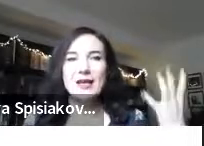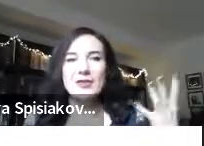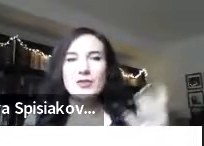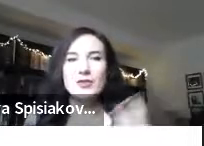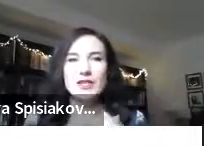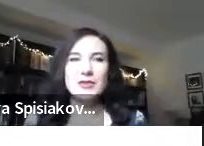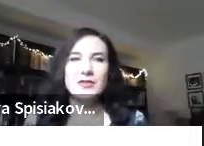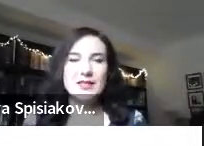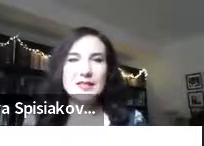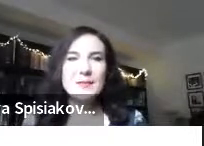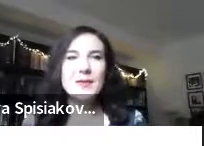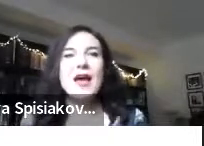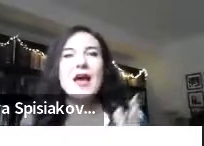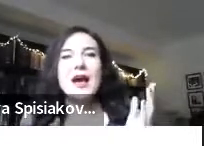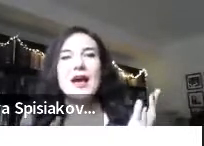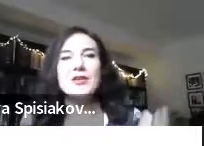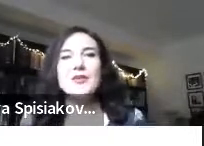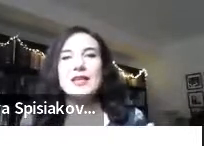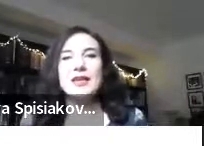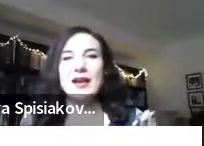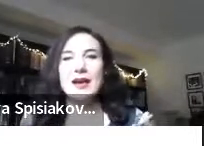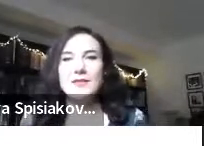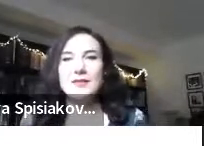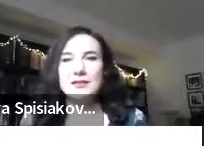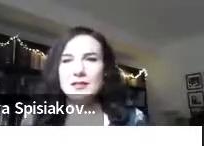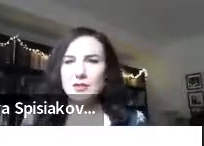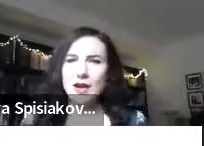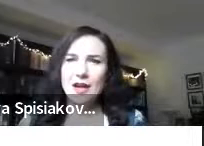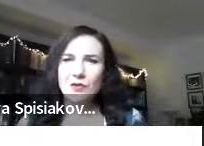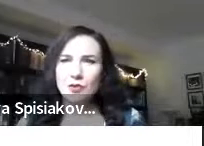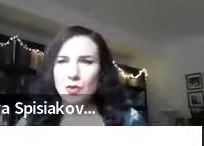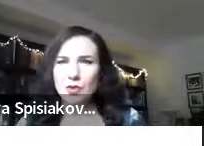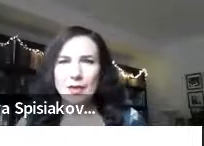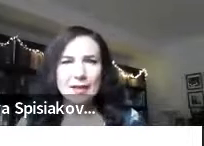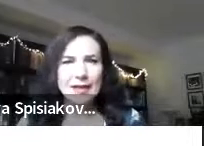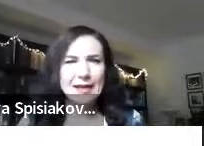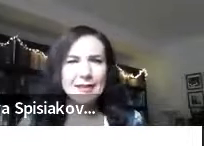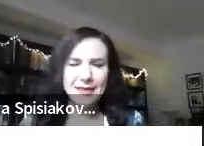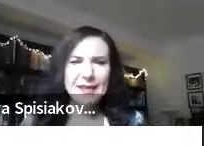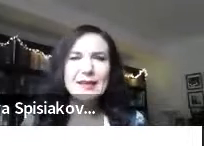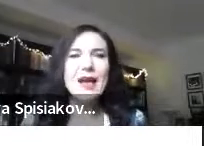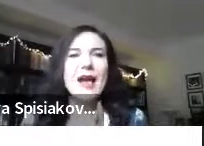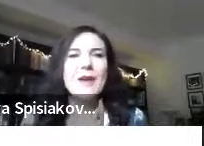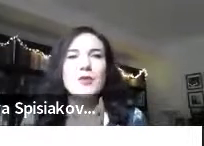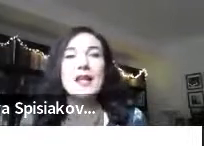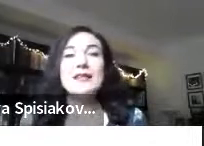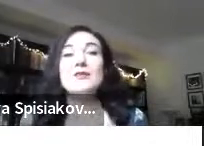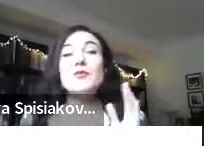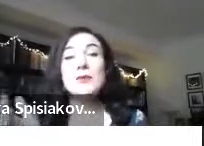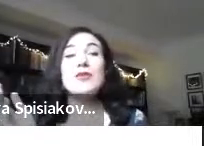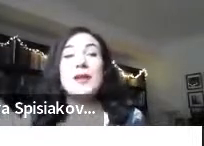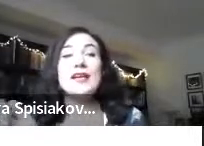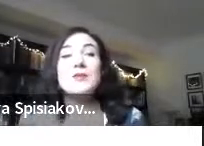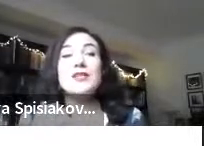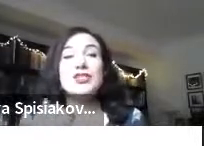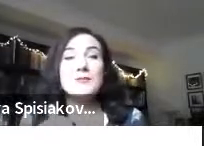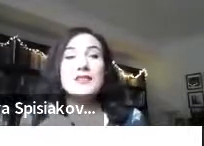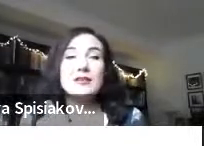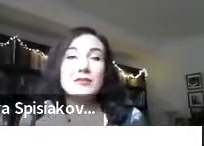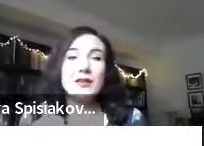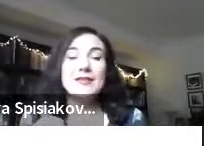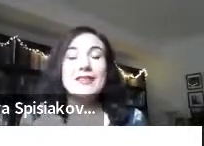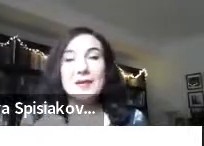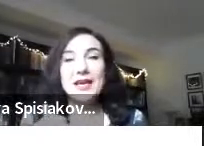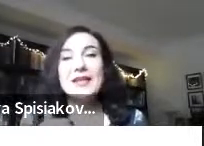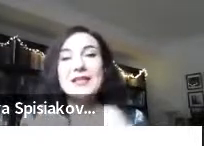ingredient into the respiratory system. Using this is hydrofluoroalkyne, I think, propellant would be replaced with the